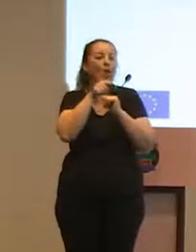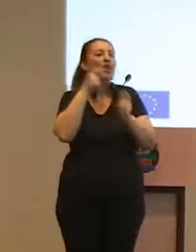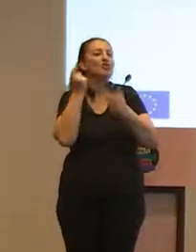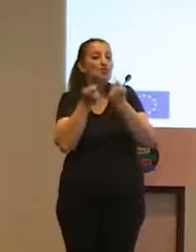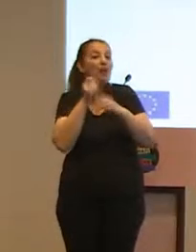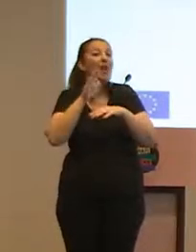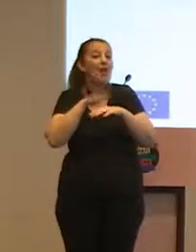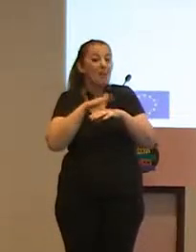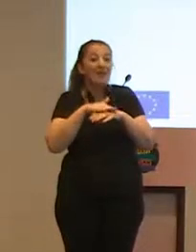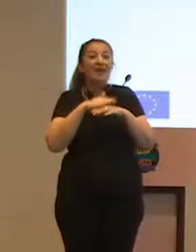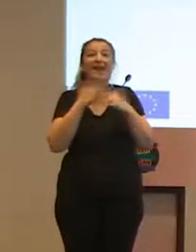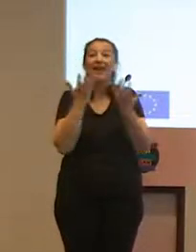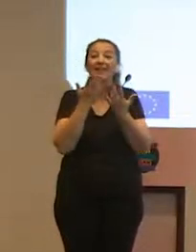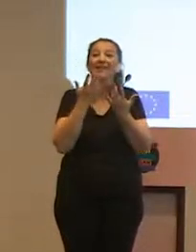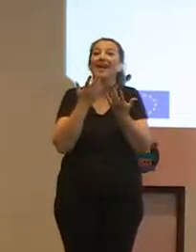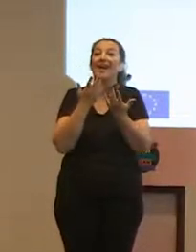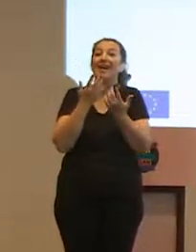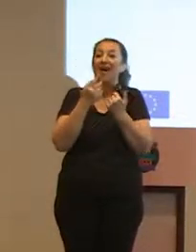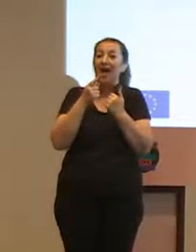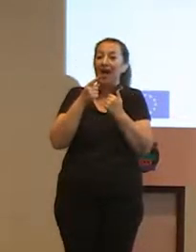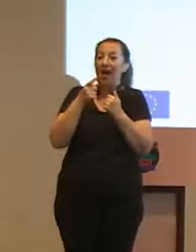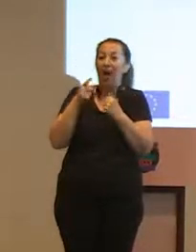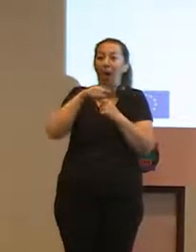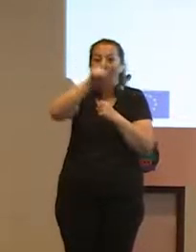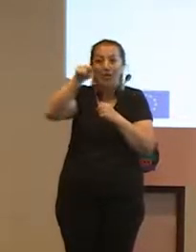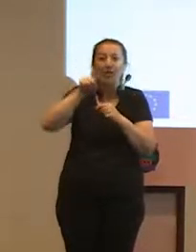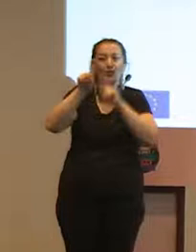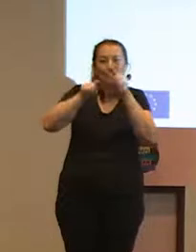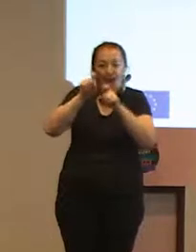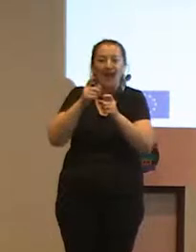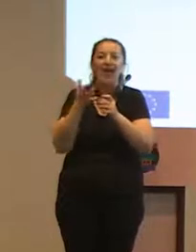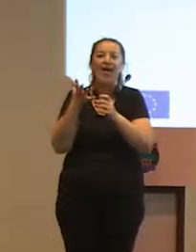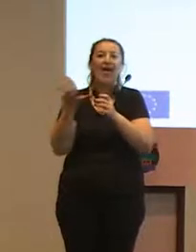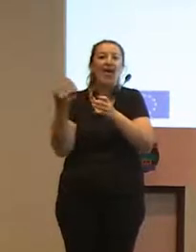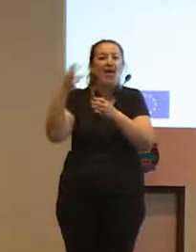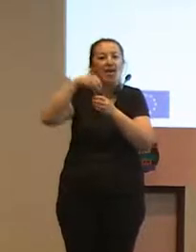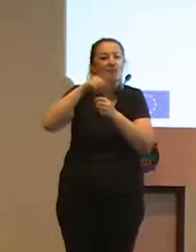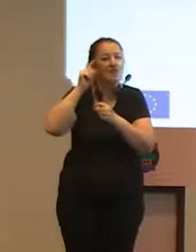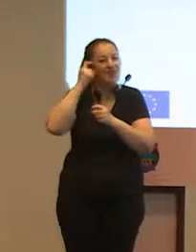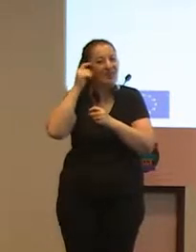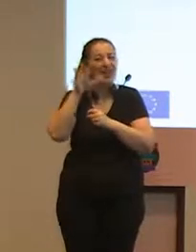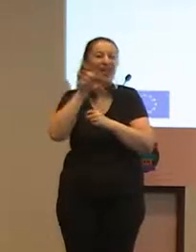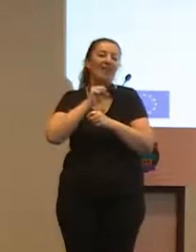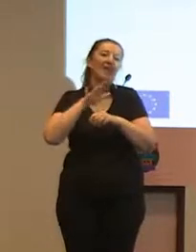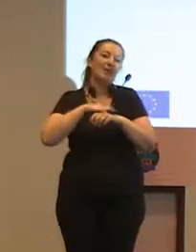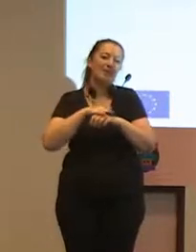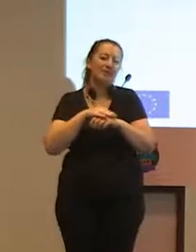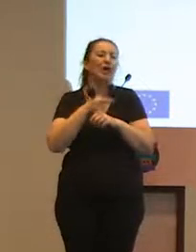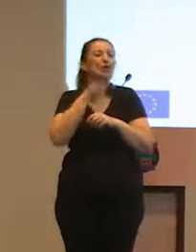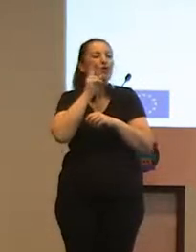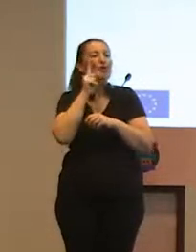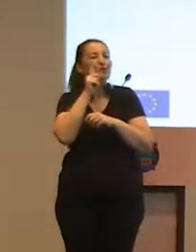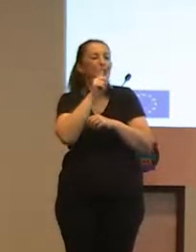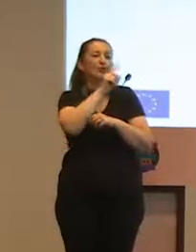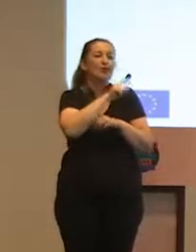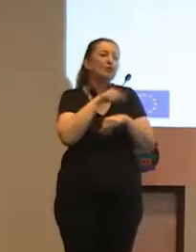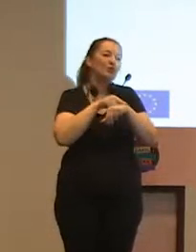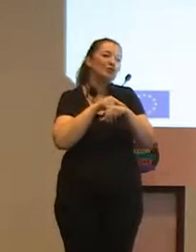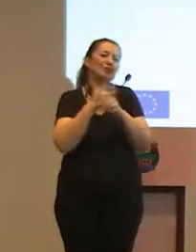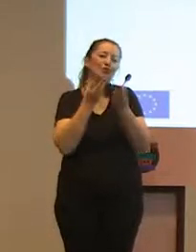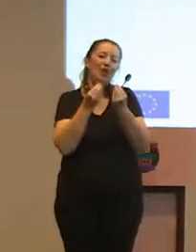and recommendations and i also wish such efforts should not be imposed upon us